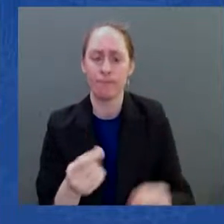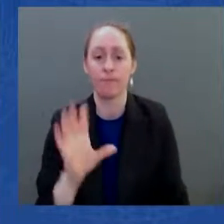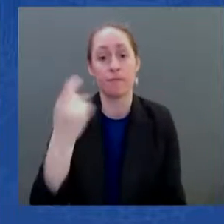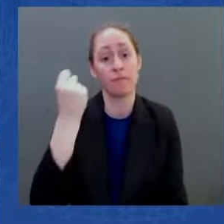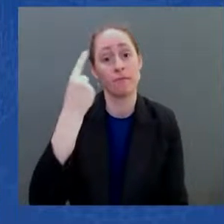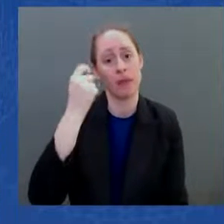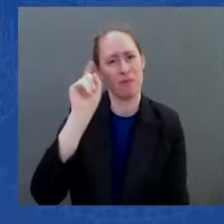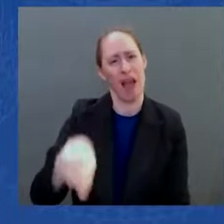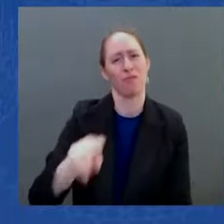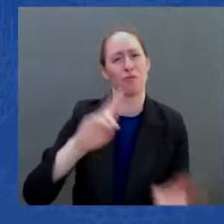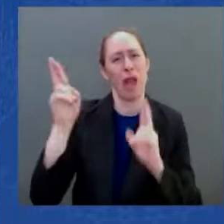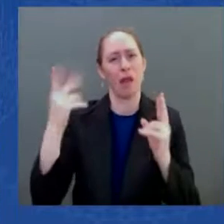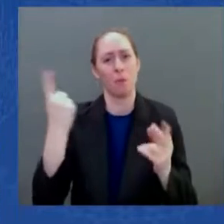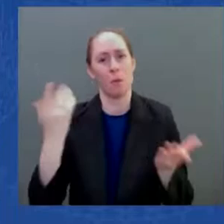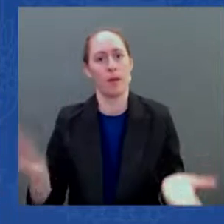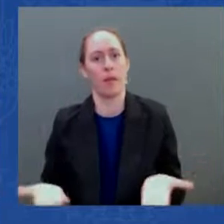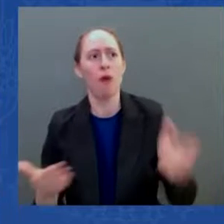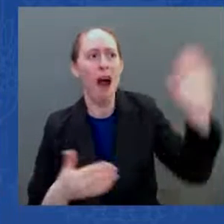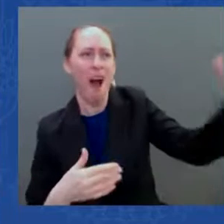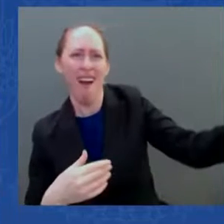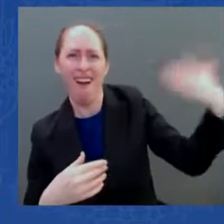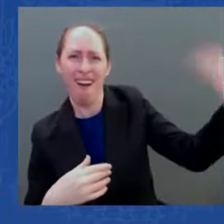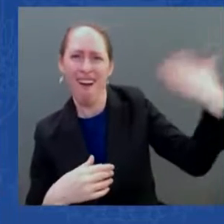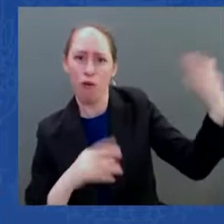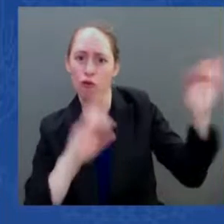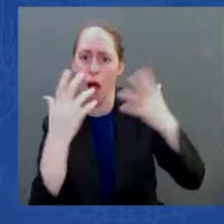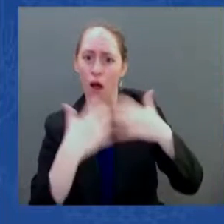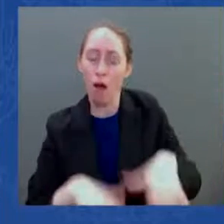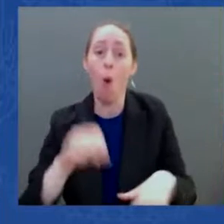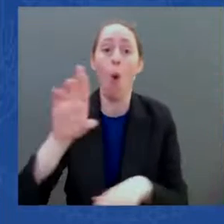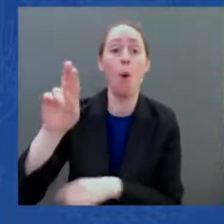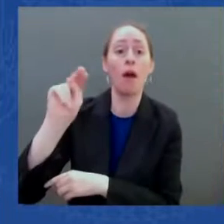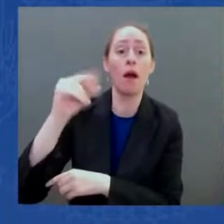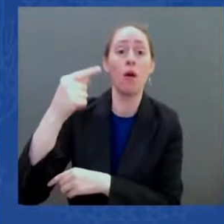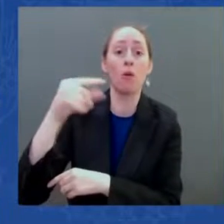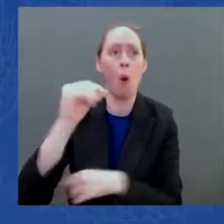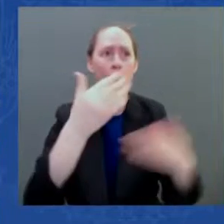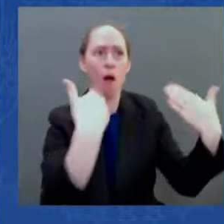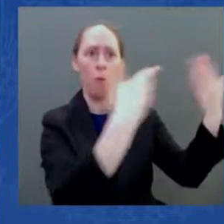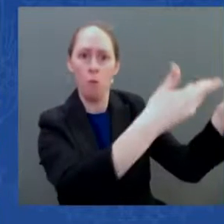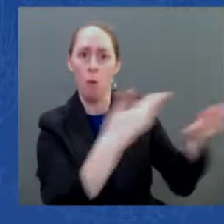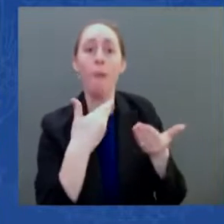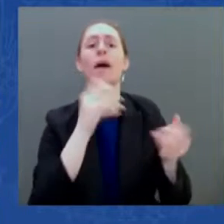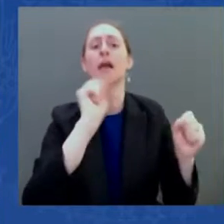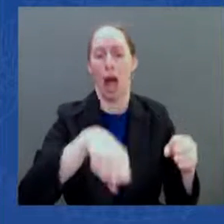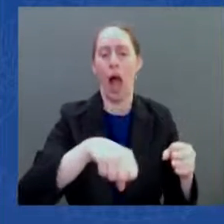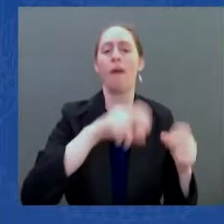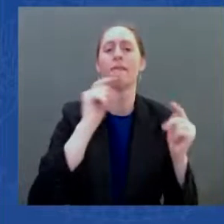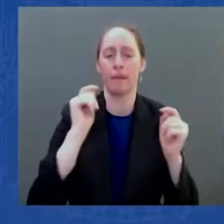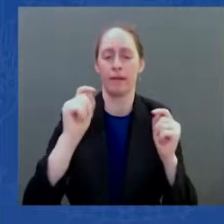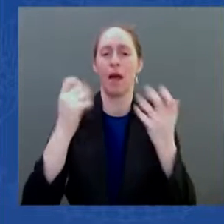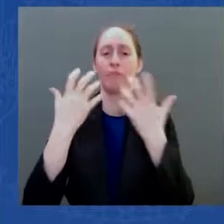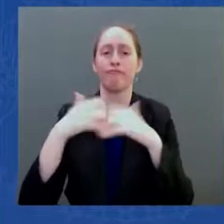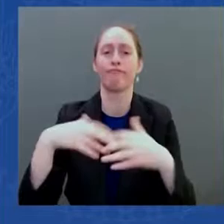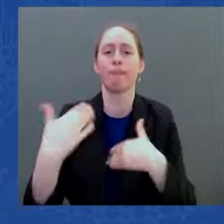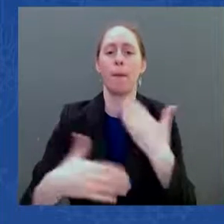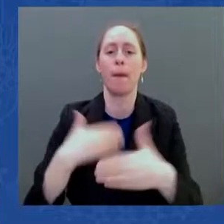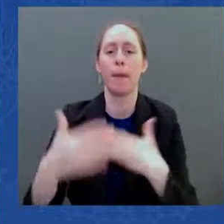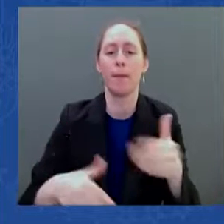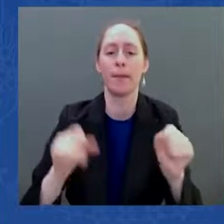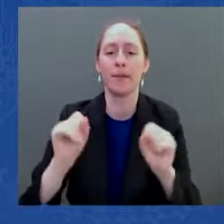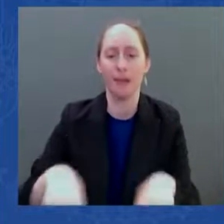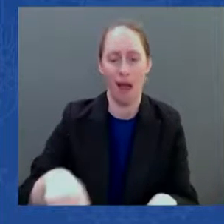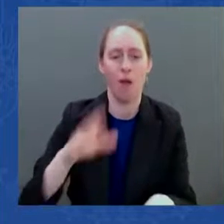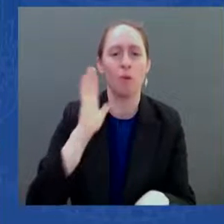or an NGO. This program will be fast, it will be streamlined, and will ensure the United States honors its commitment